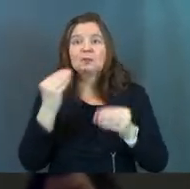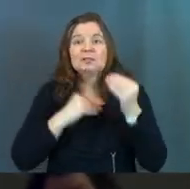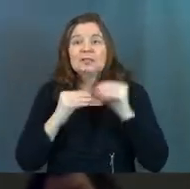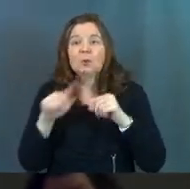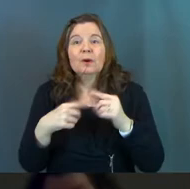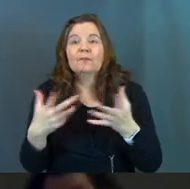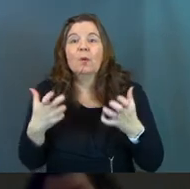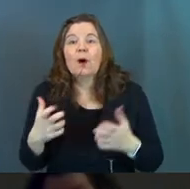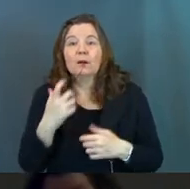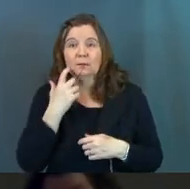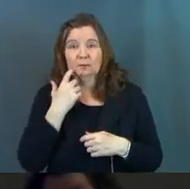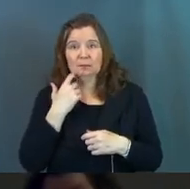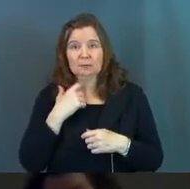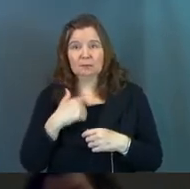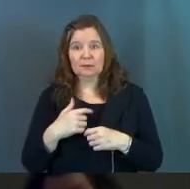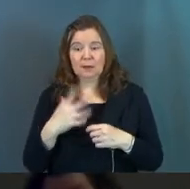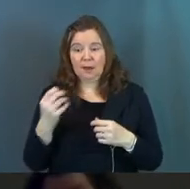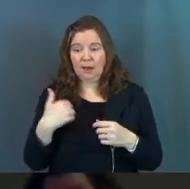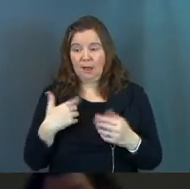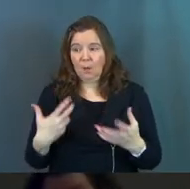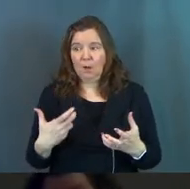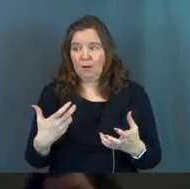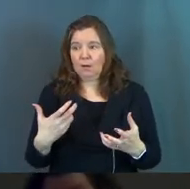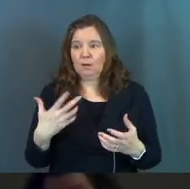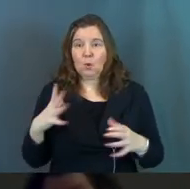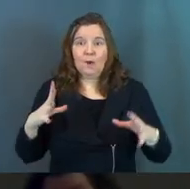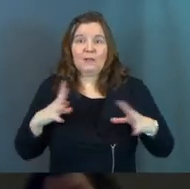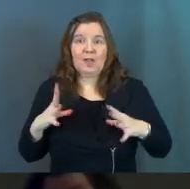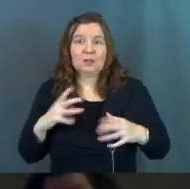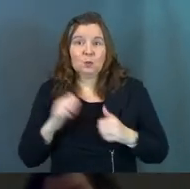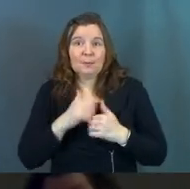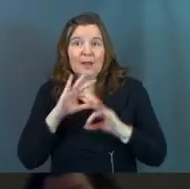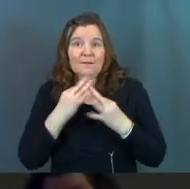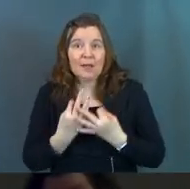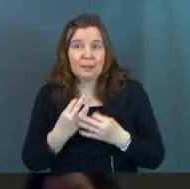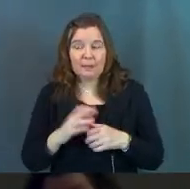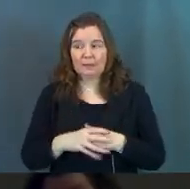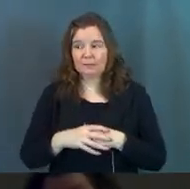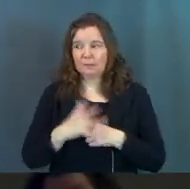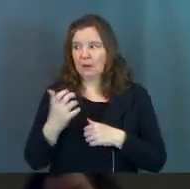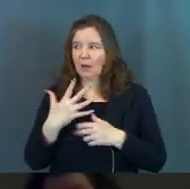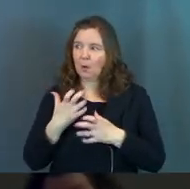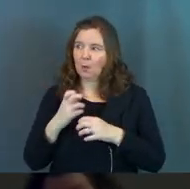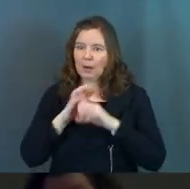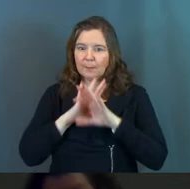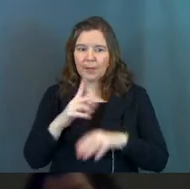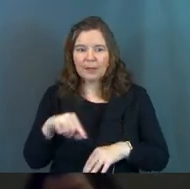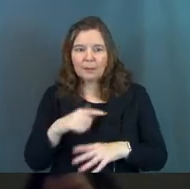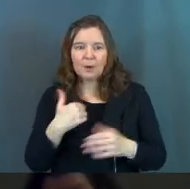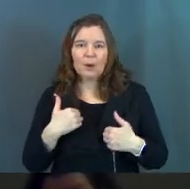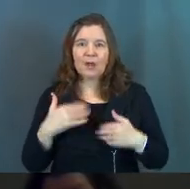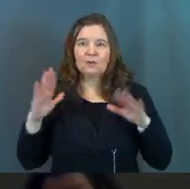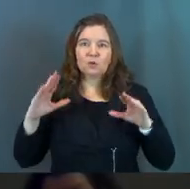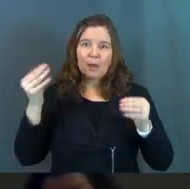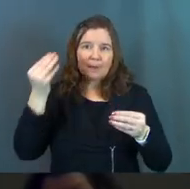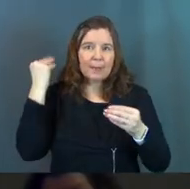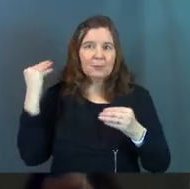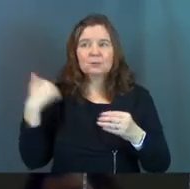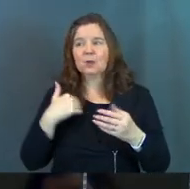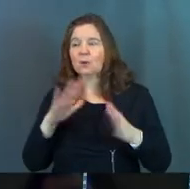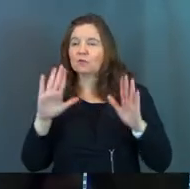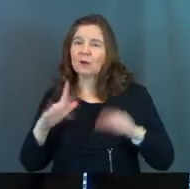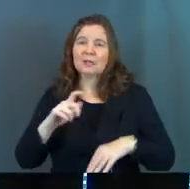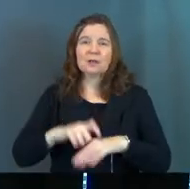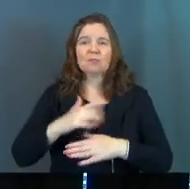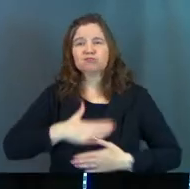to dinner whenever I want to. And I want to go on vacation with my family. And I want to bless them, and I want to have great memories, and I want to